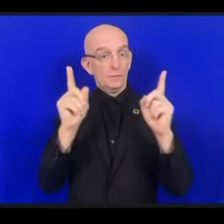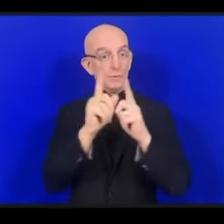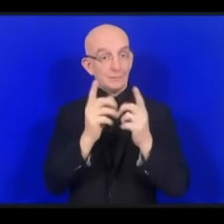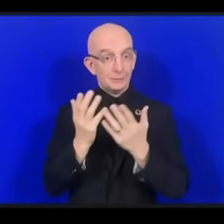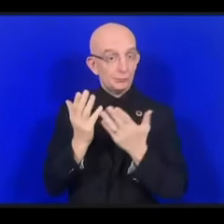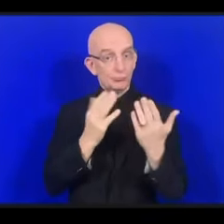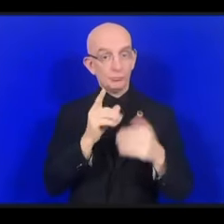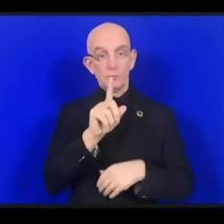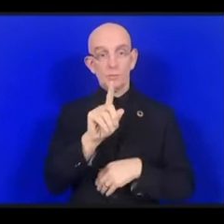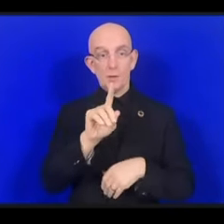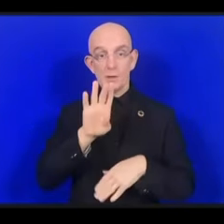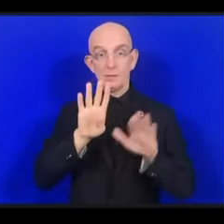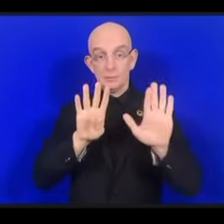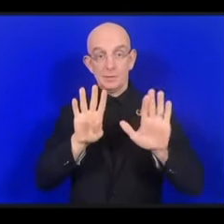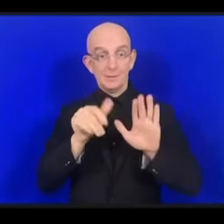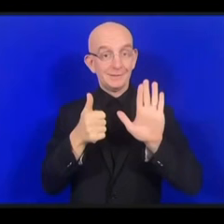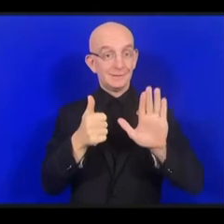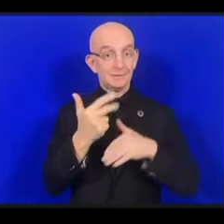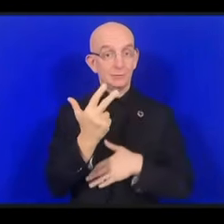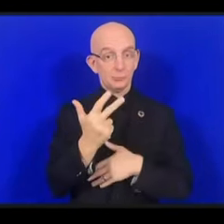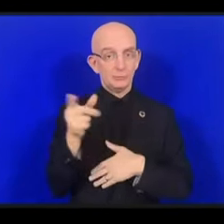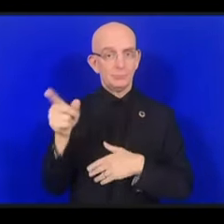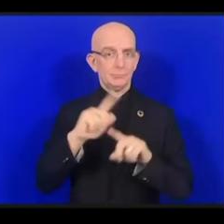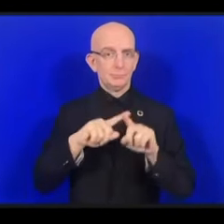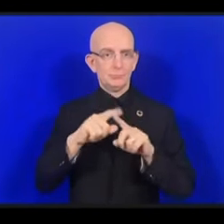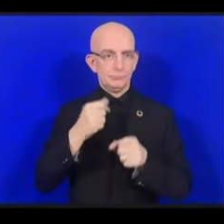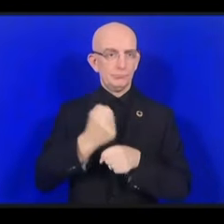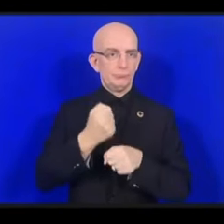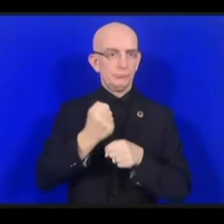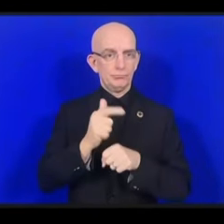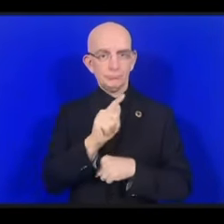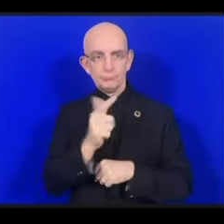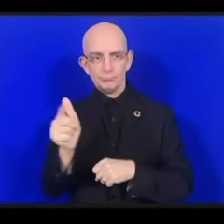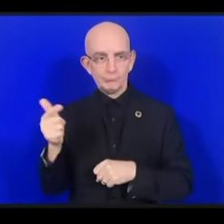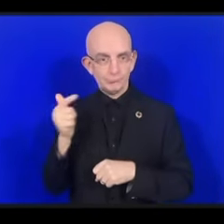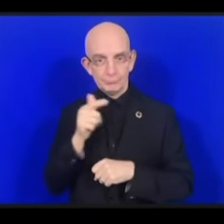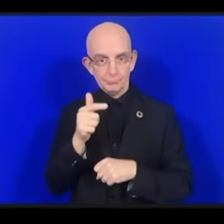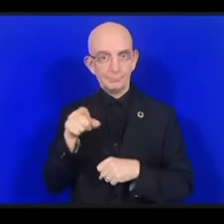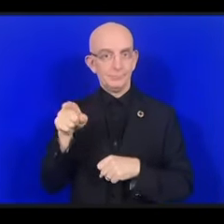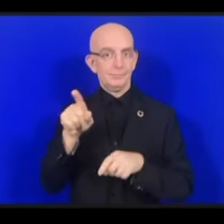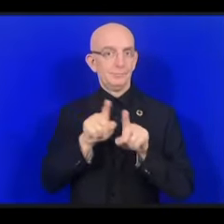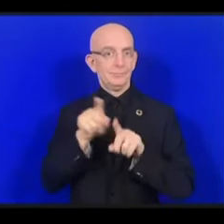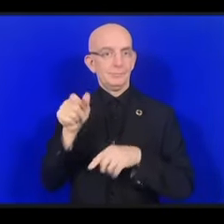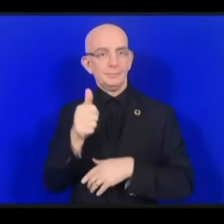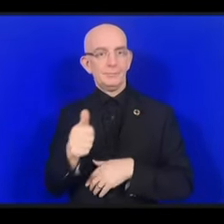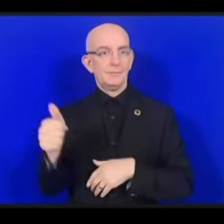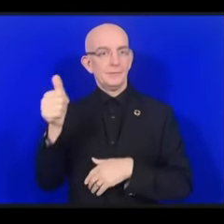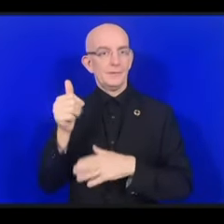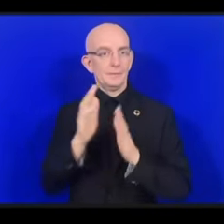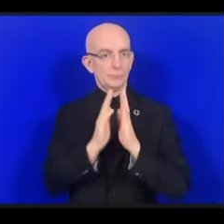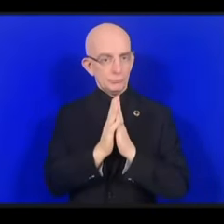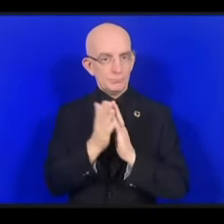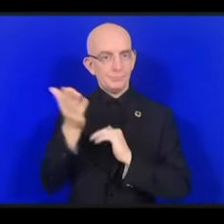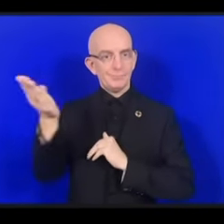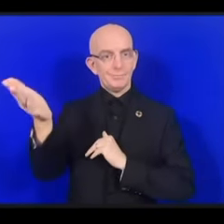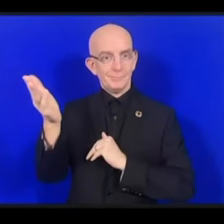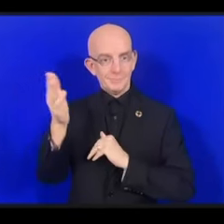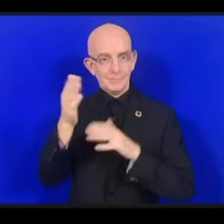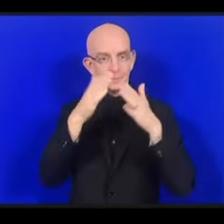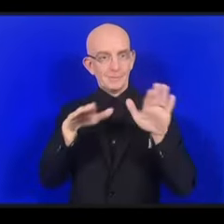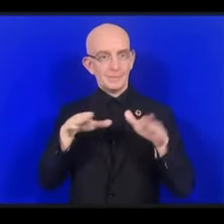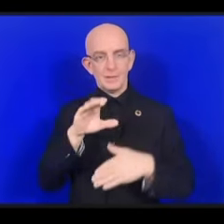Temple. Since 1988, he has been the head priest of Kiyomizu-dera